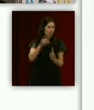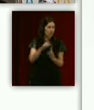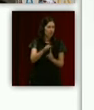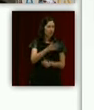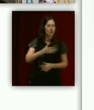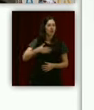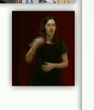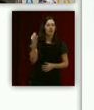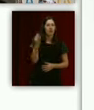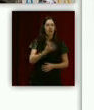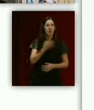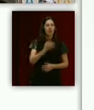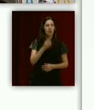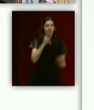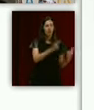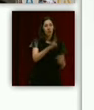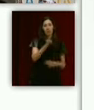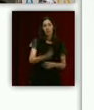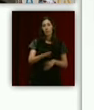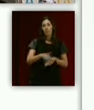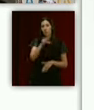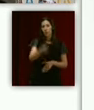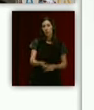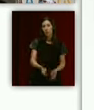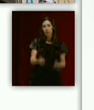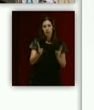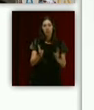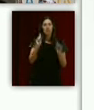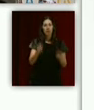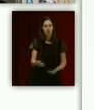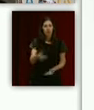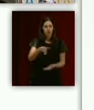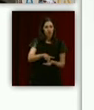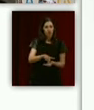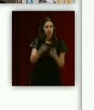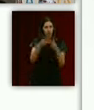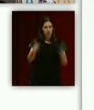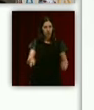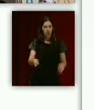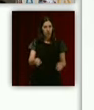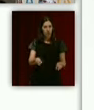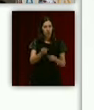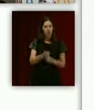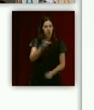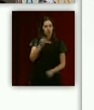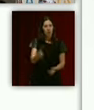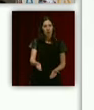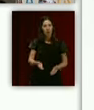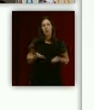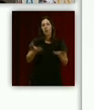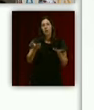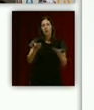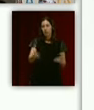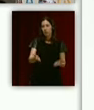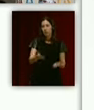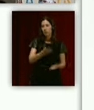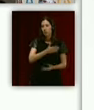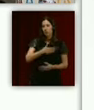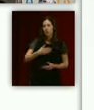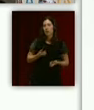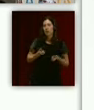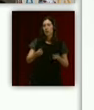a forklift truck. The person can sit down and be lifted. They can be seated